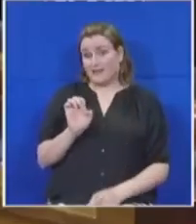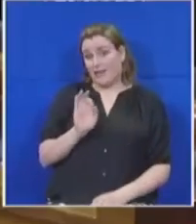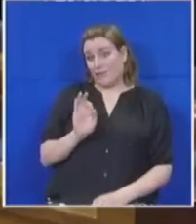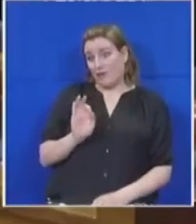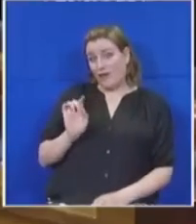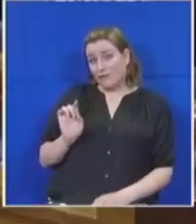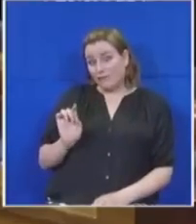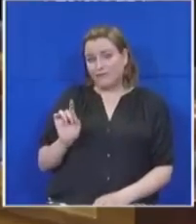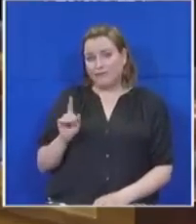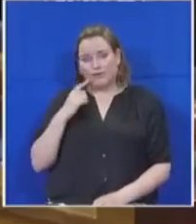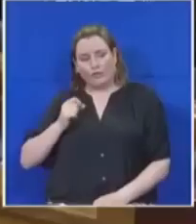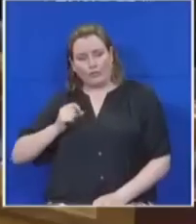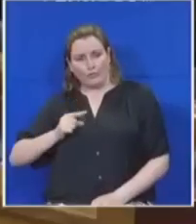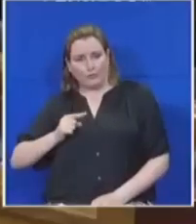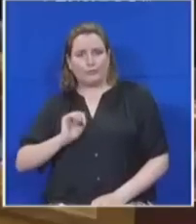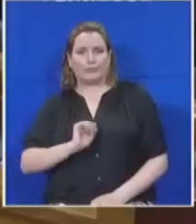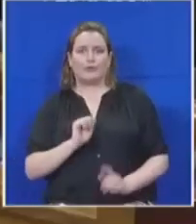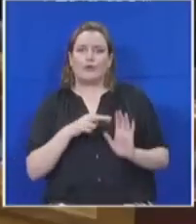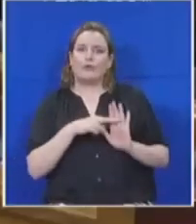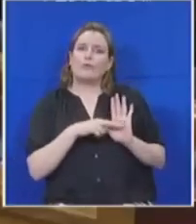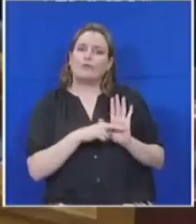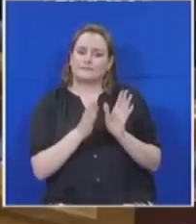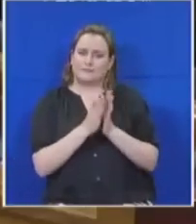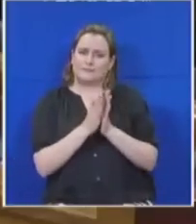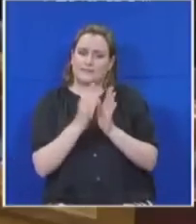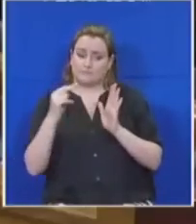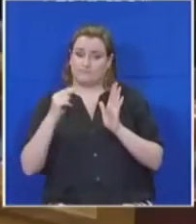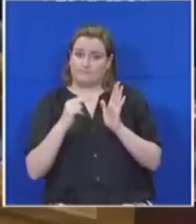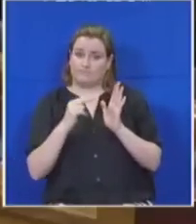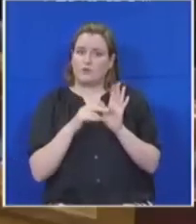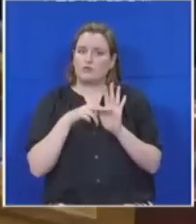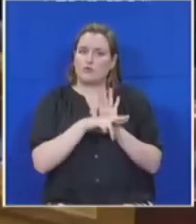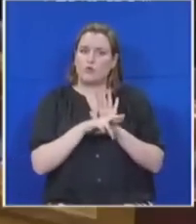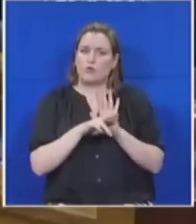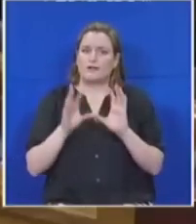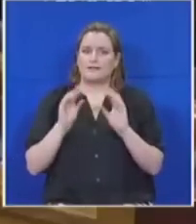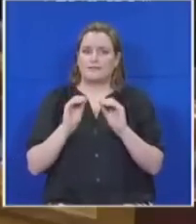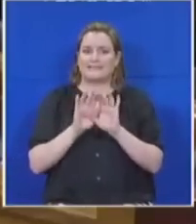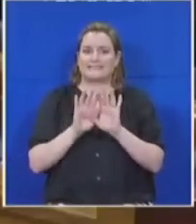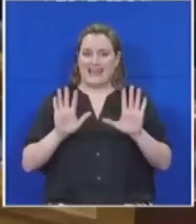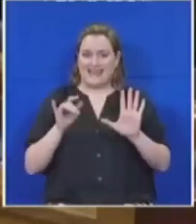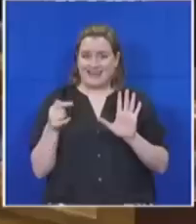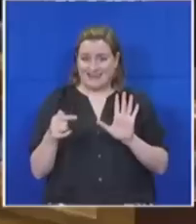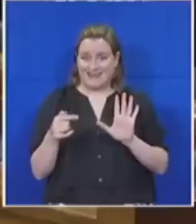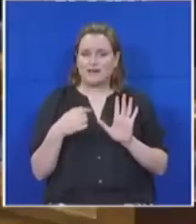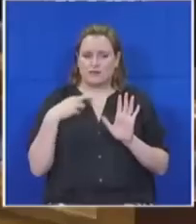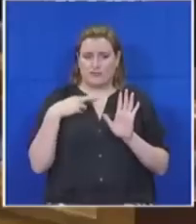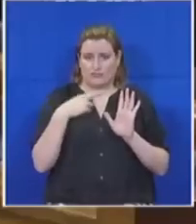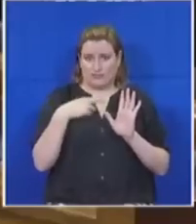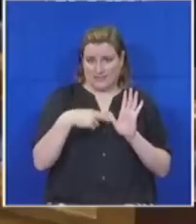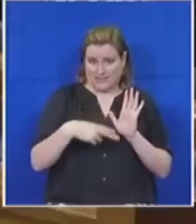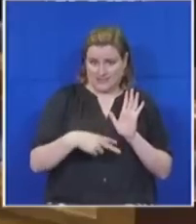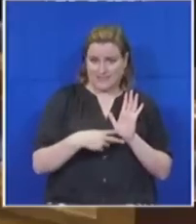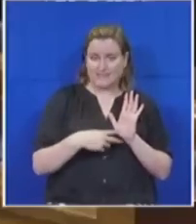these rules. I would want you to go back to Rule number 10, read Rule number 10 and come back to this House as to what is that we are going to do